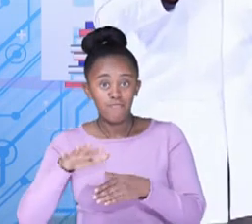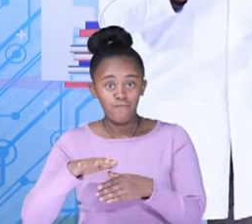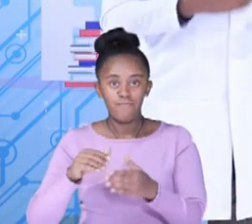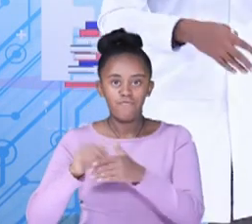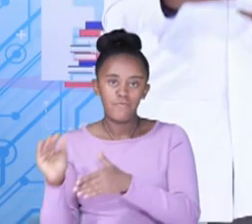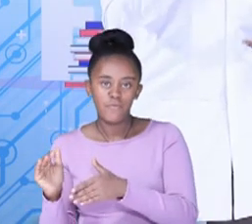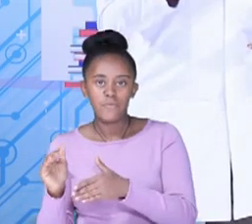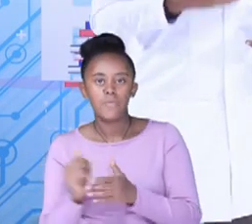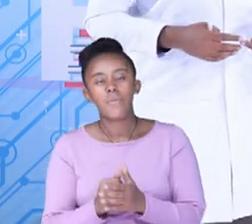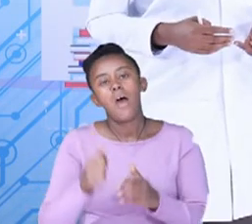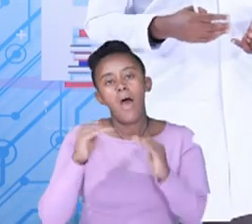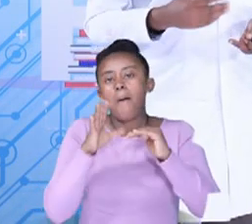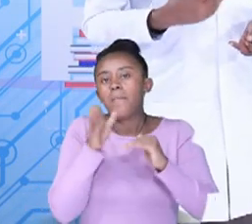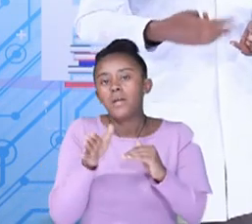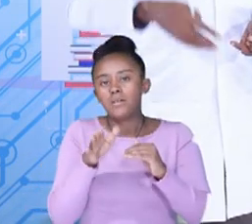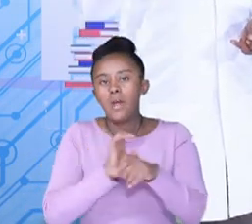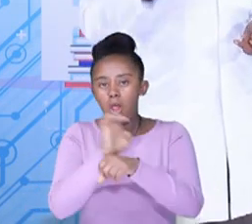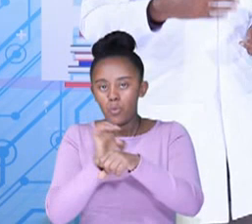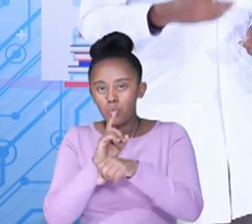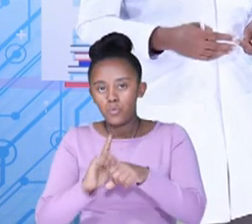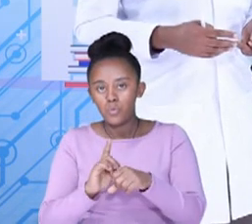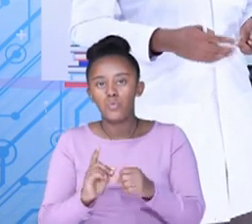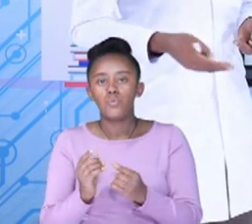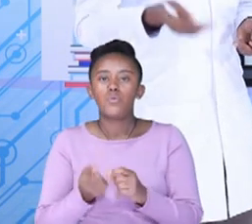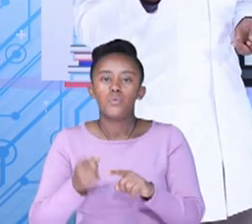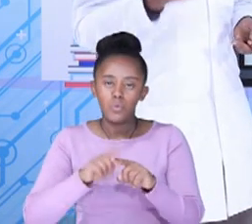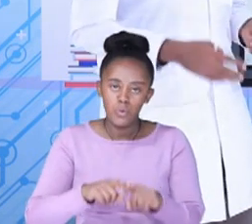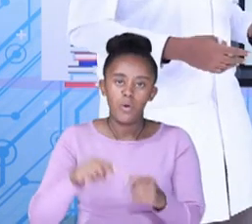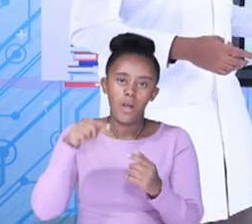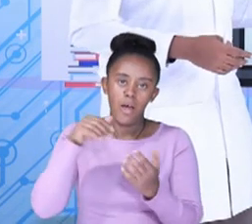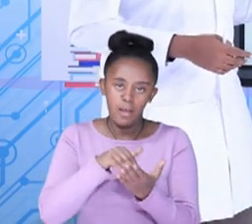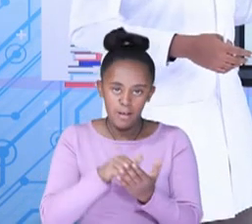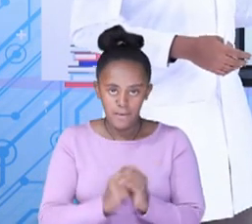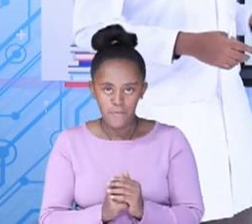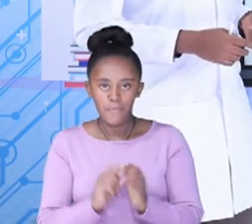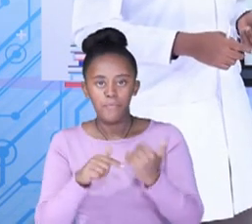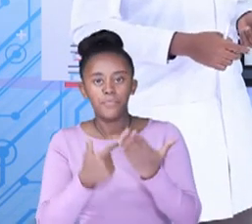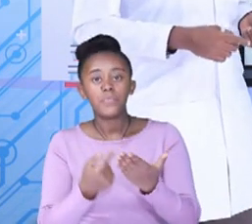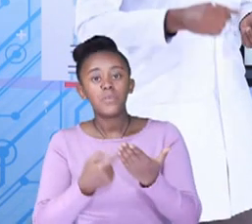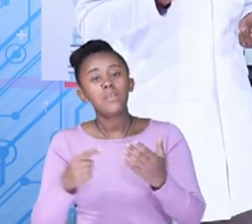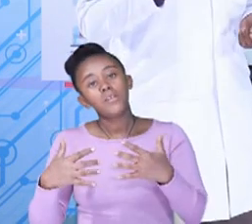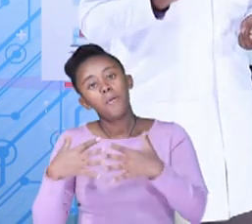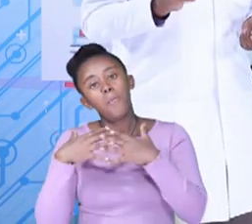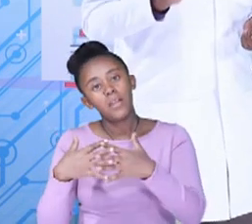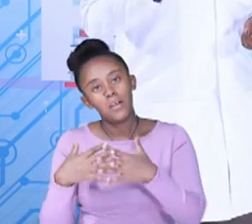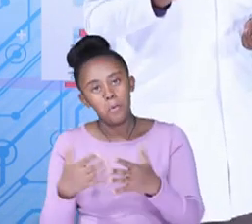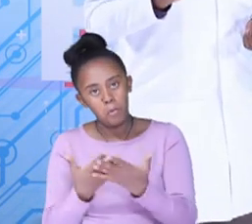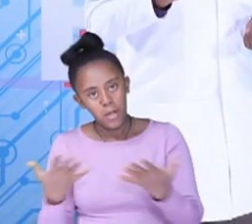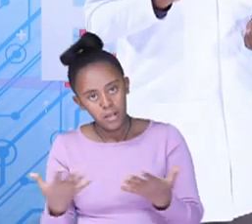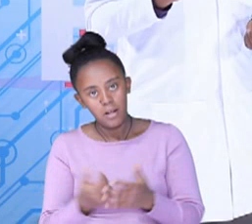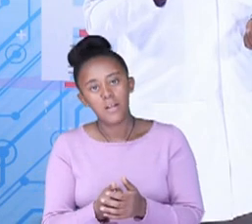of the unpaired electrons will restore again. Therefore, this material can